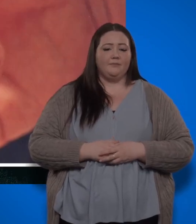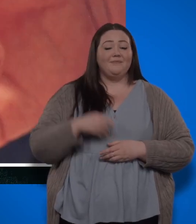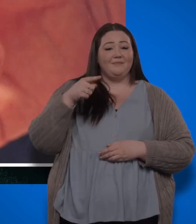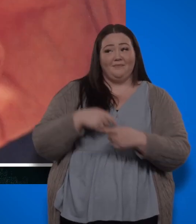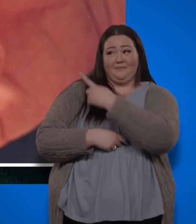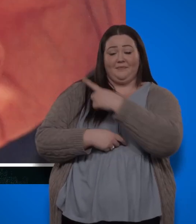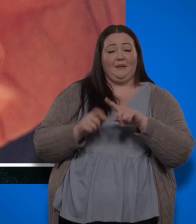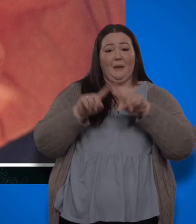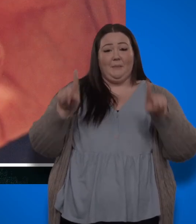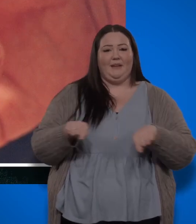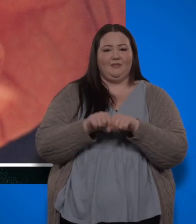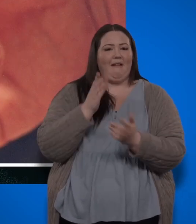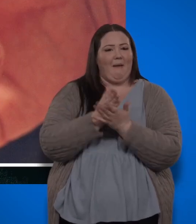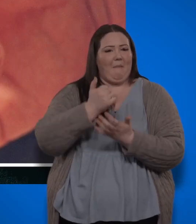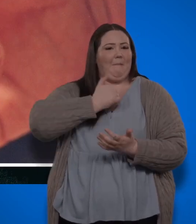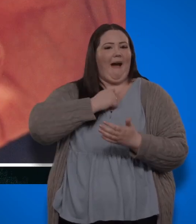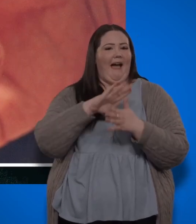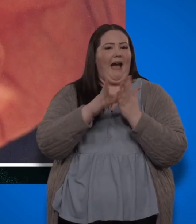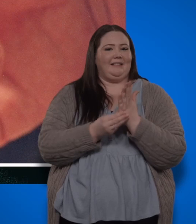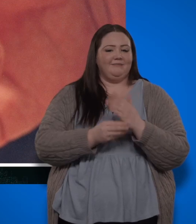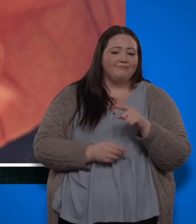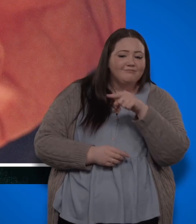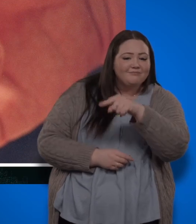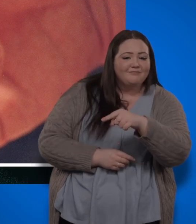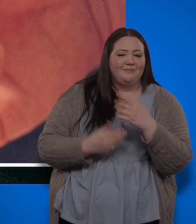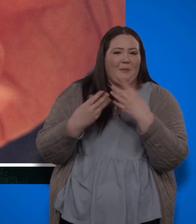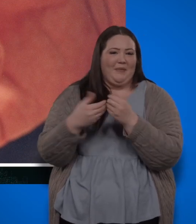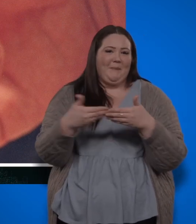actually my hand and one of the babies on the baby unit.